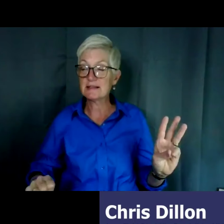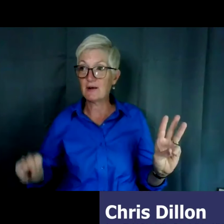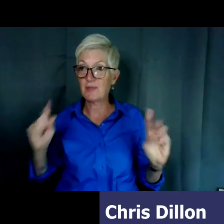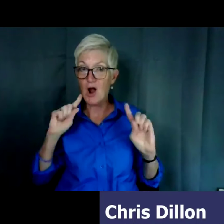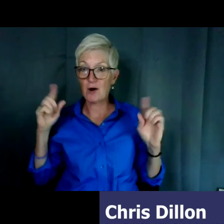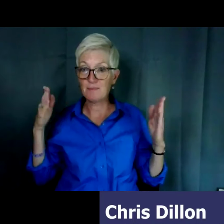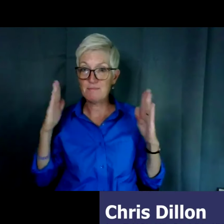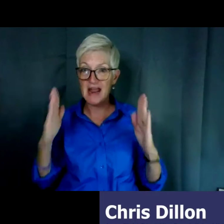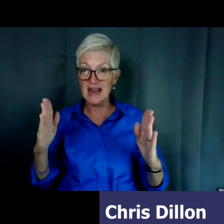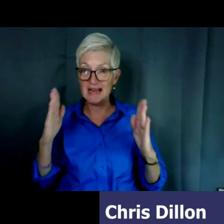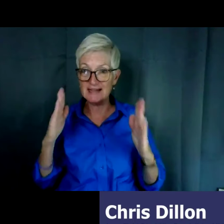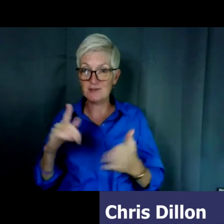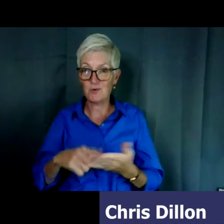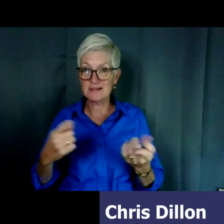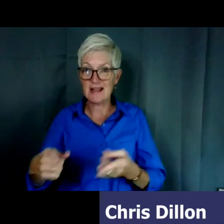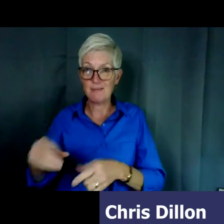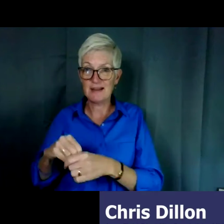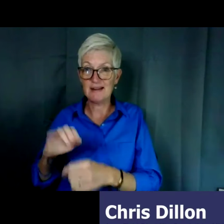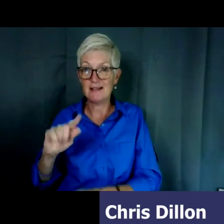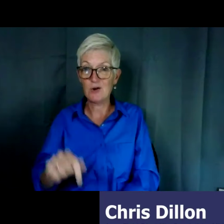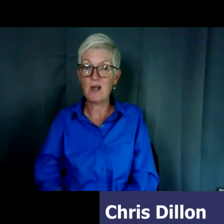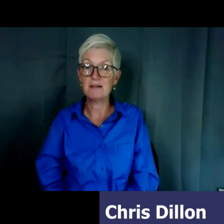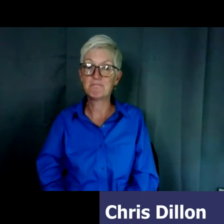to what is happening here.